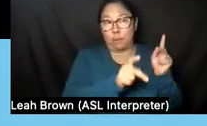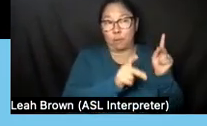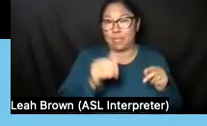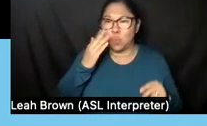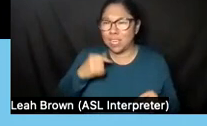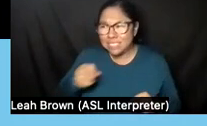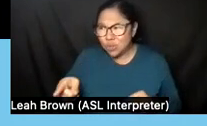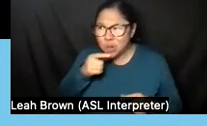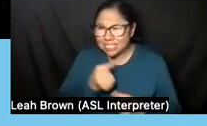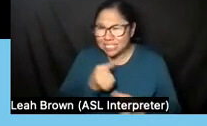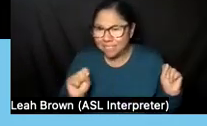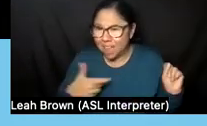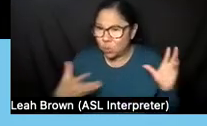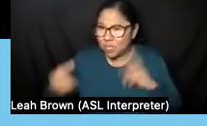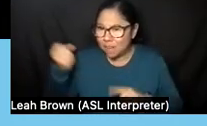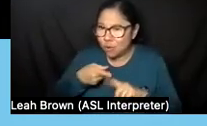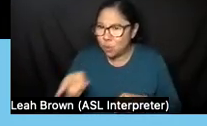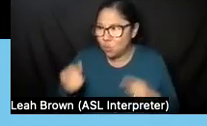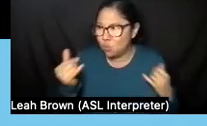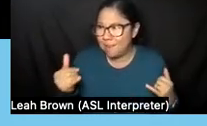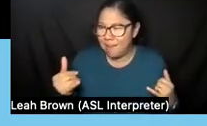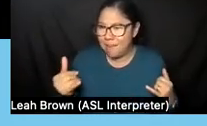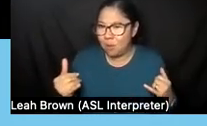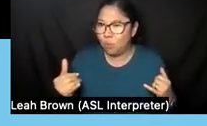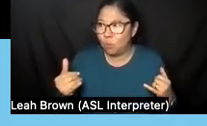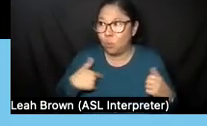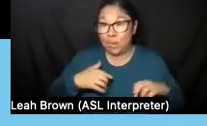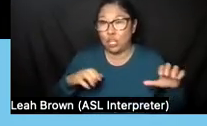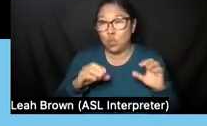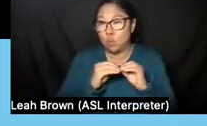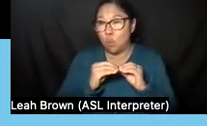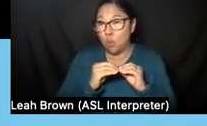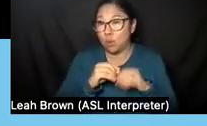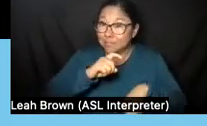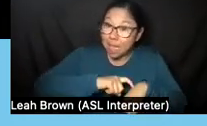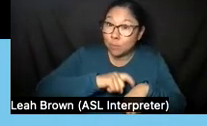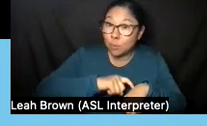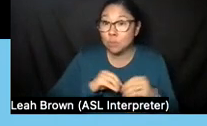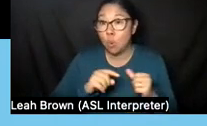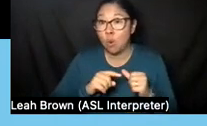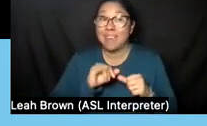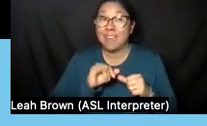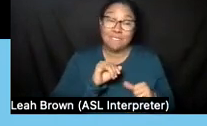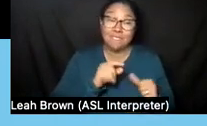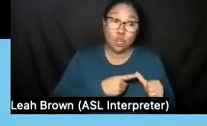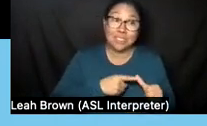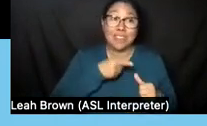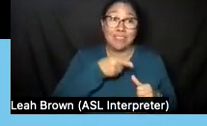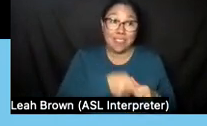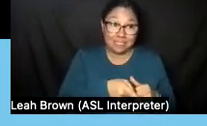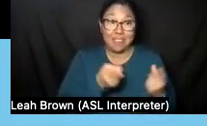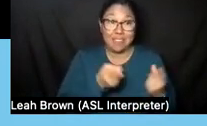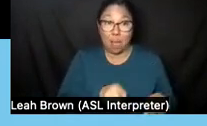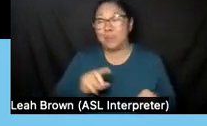unsafe. I have to take this out of your hands. We can do some more first thens or timers or let them know like, okay, if you can't